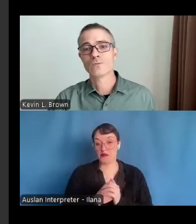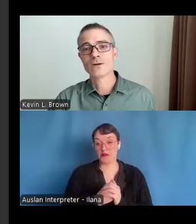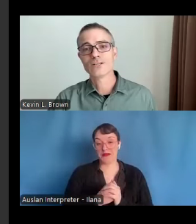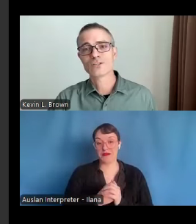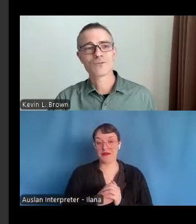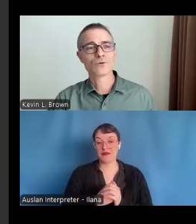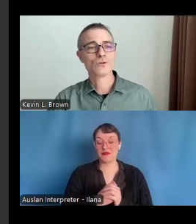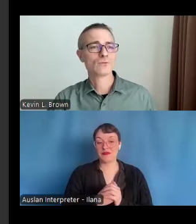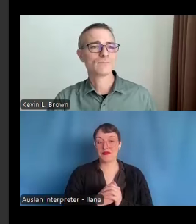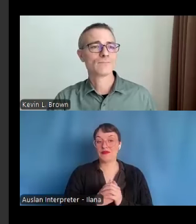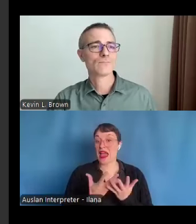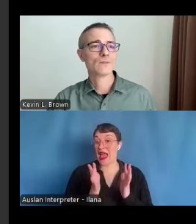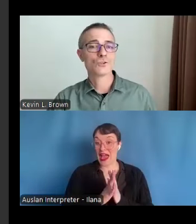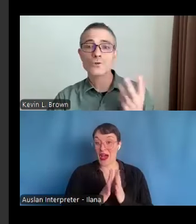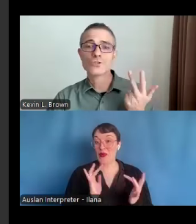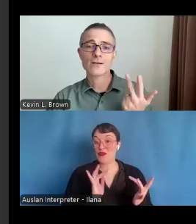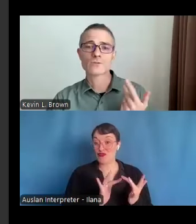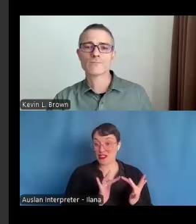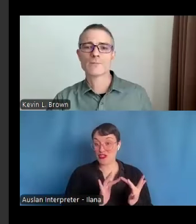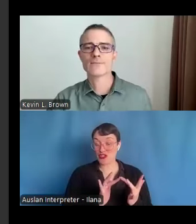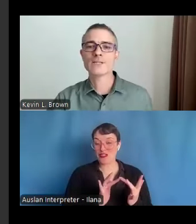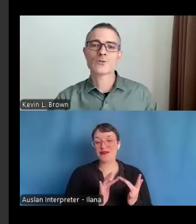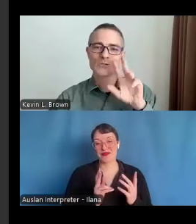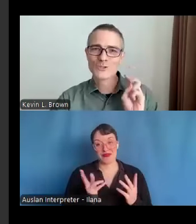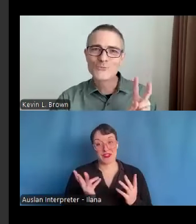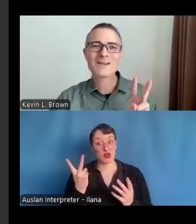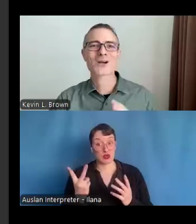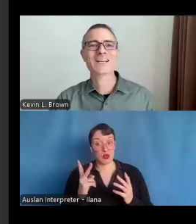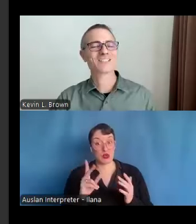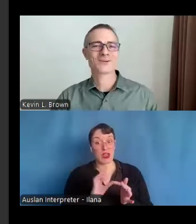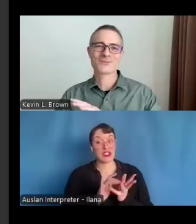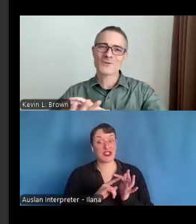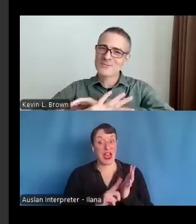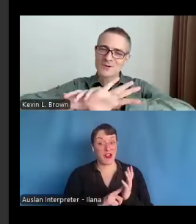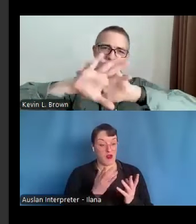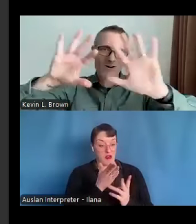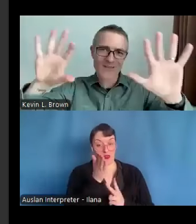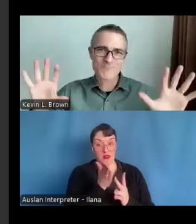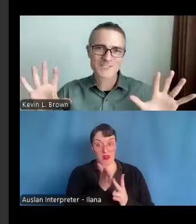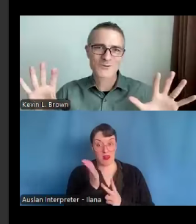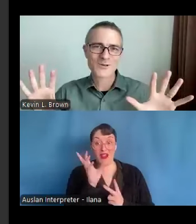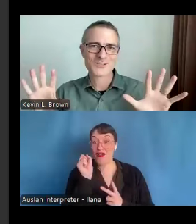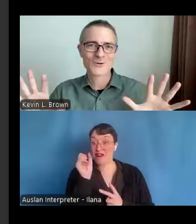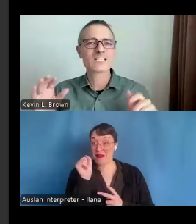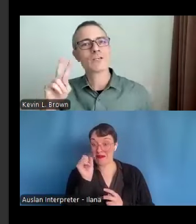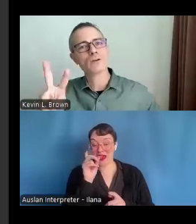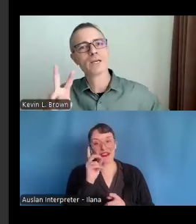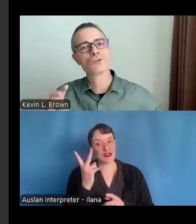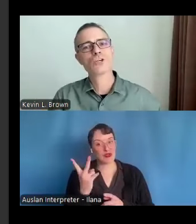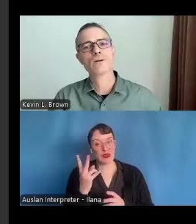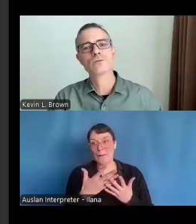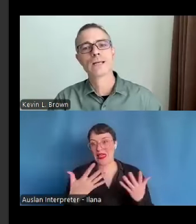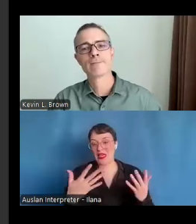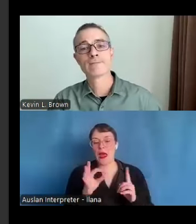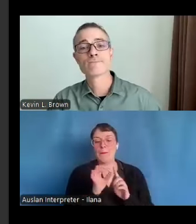And we reach them through two channels. These are those two main marketing channels. Remember, all that peso is noise, but you can pick